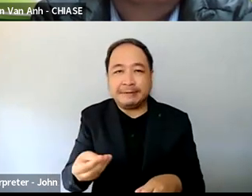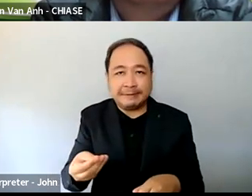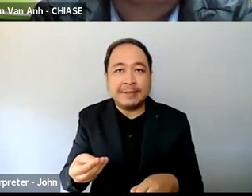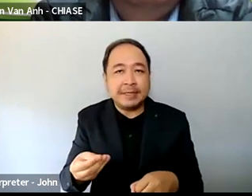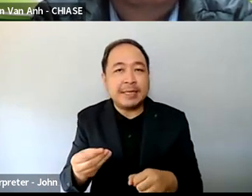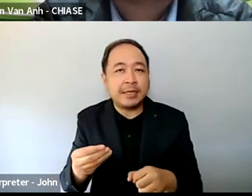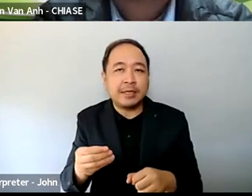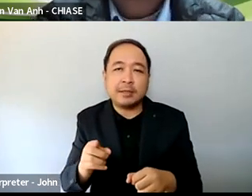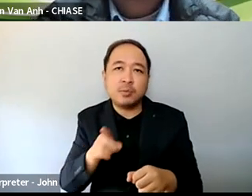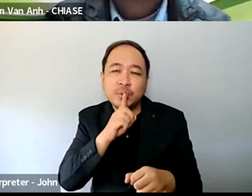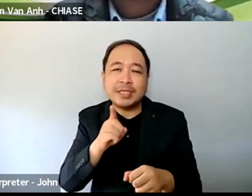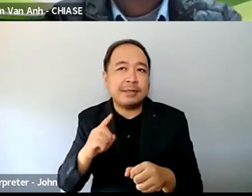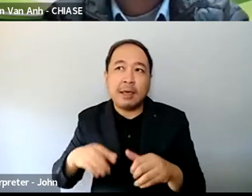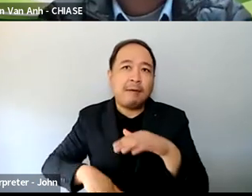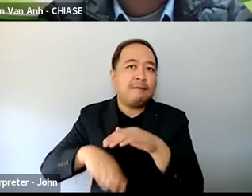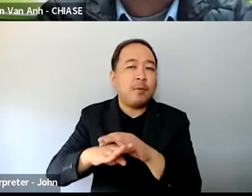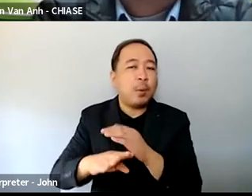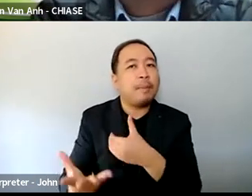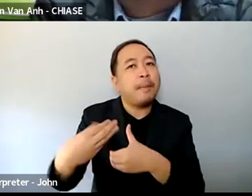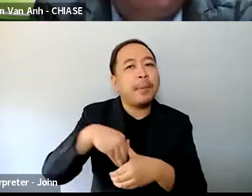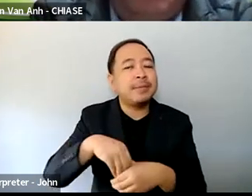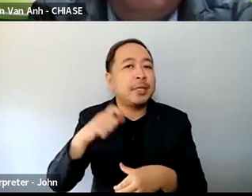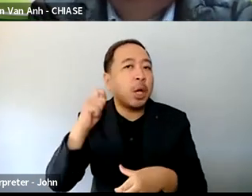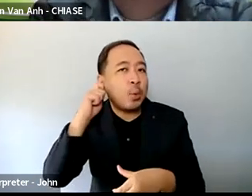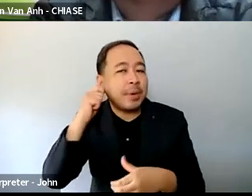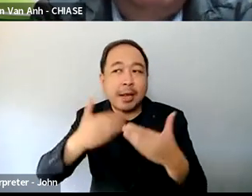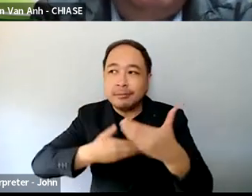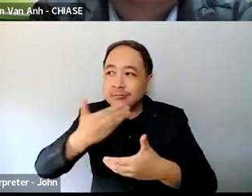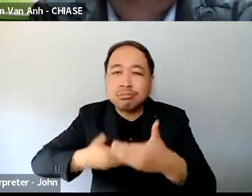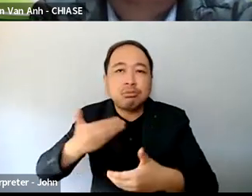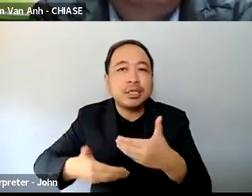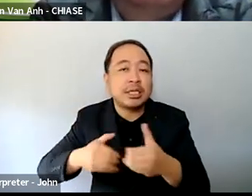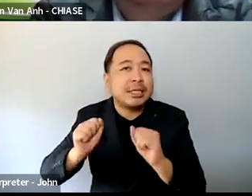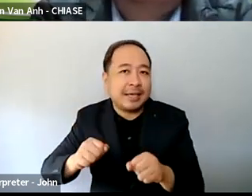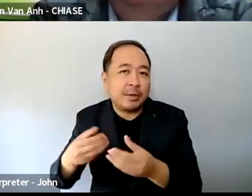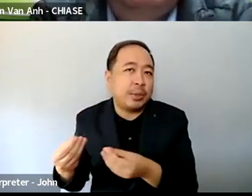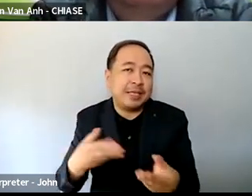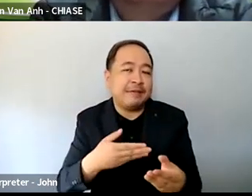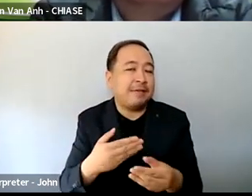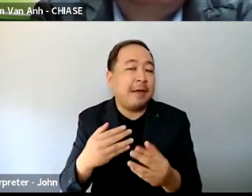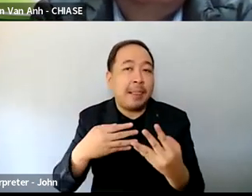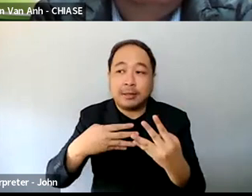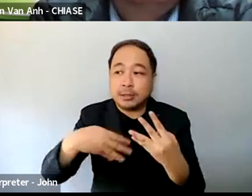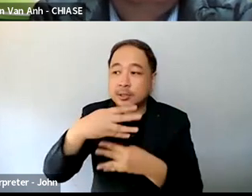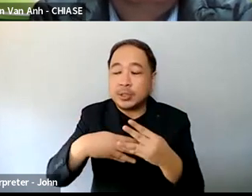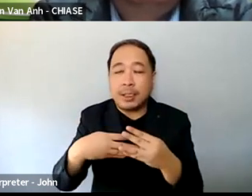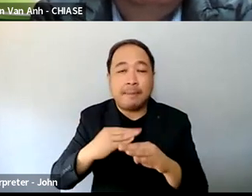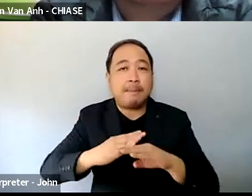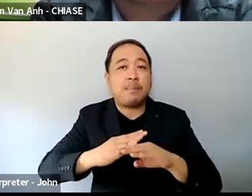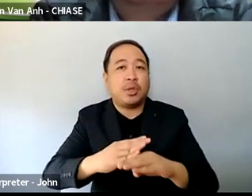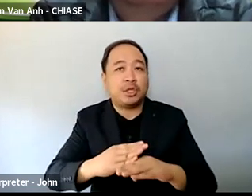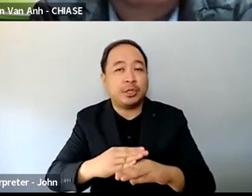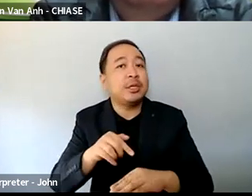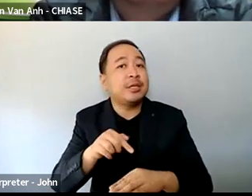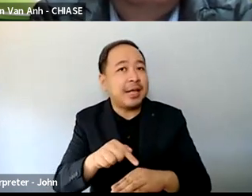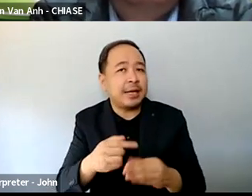feminist funding model that we have been developing with our partners across the 6 Pacific Island countries. That means getting